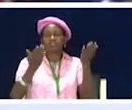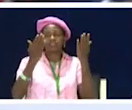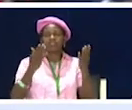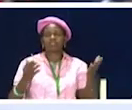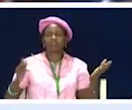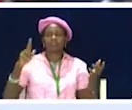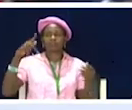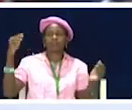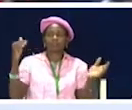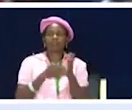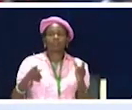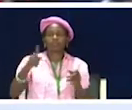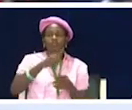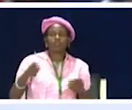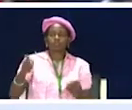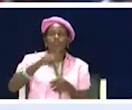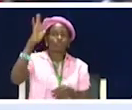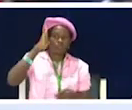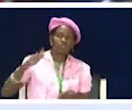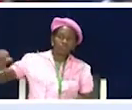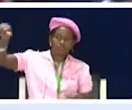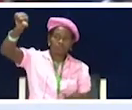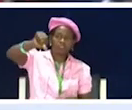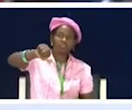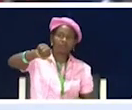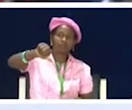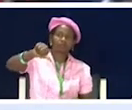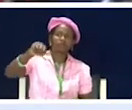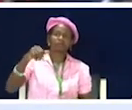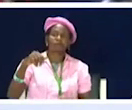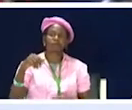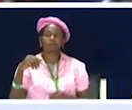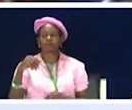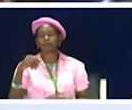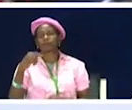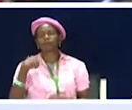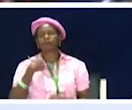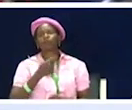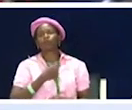up against you, thou shalt condemn.